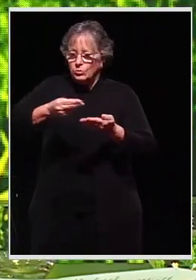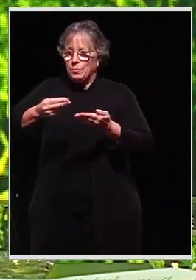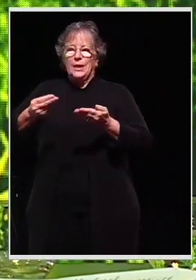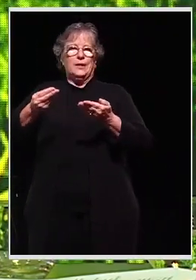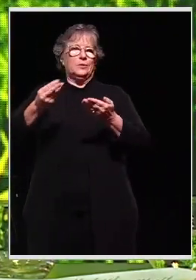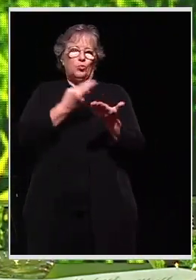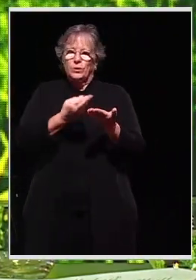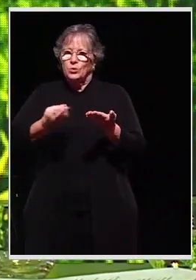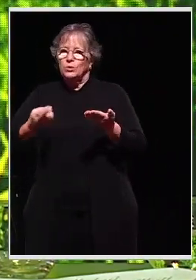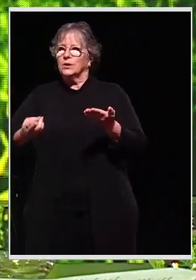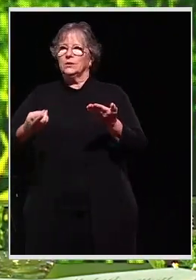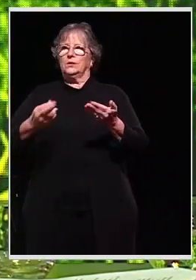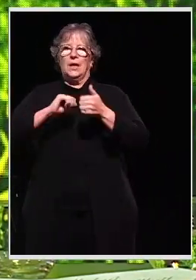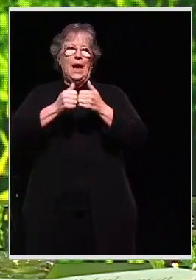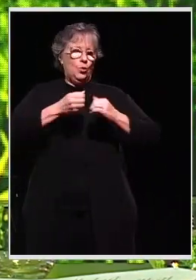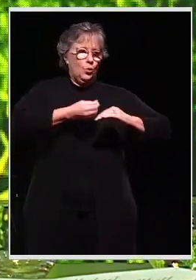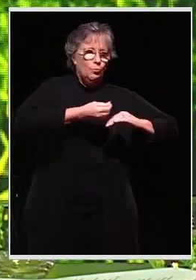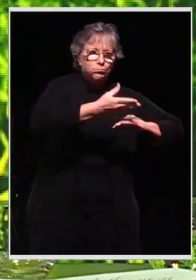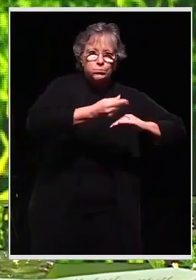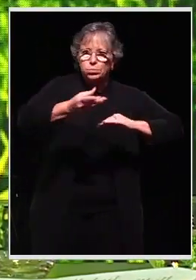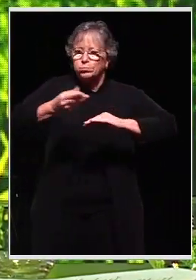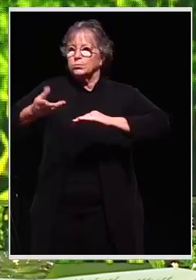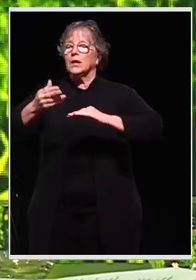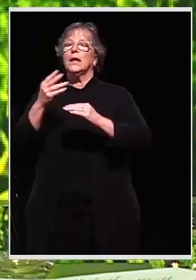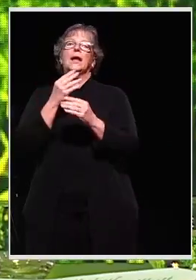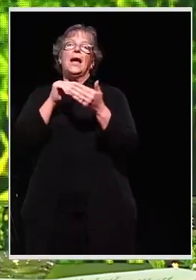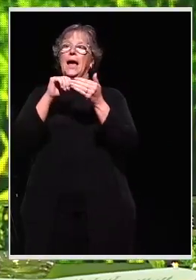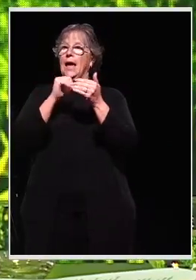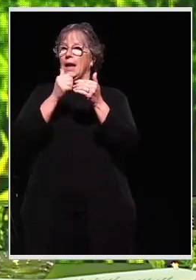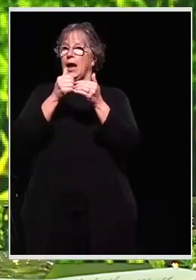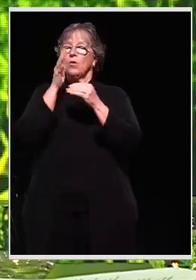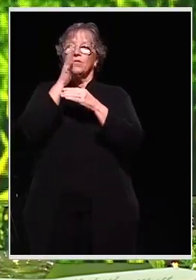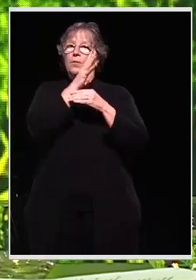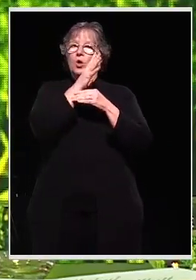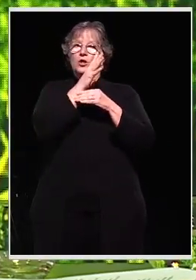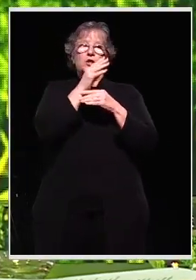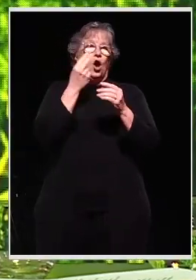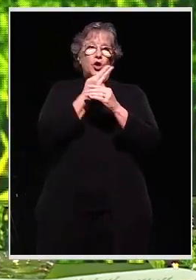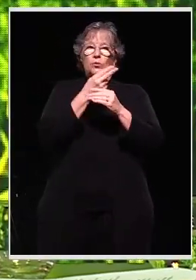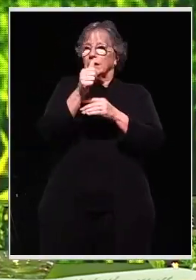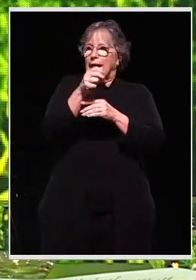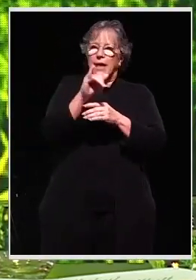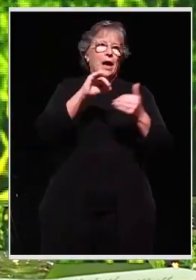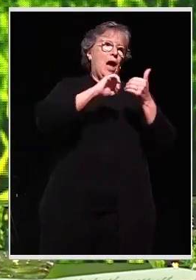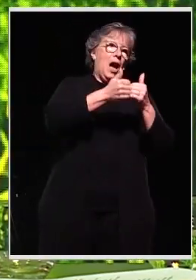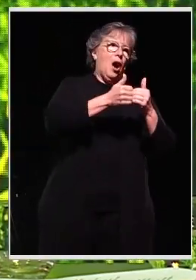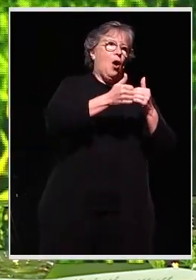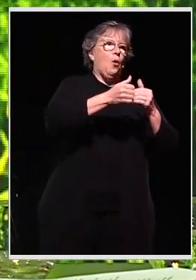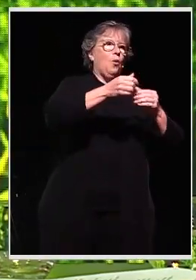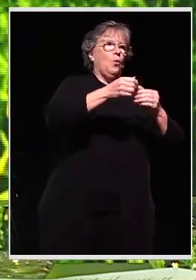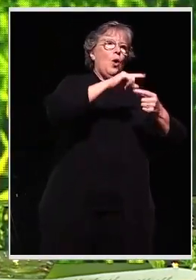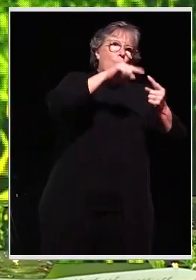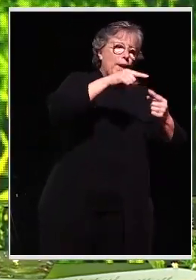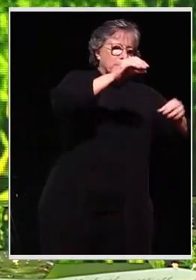to how farmers are deploying the use of AI to figure out when they should be planting, when they should be irrigating, when they shouldn't be irrigating.